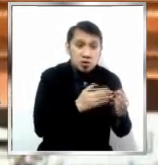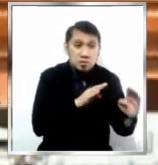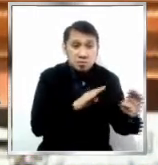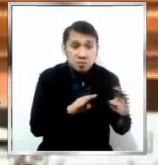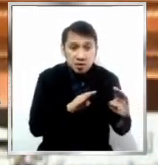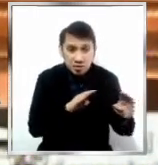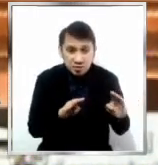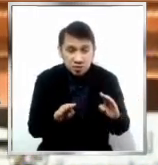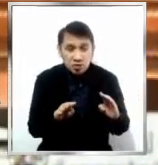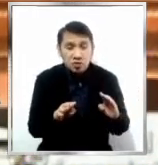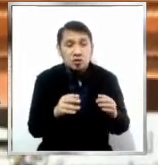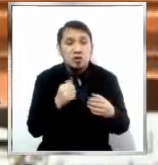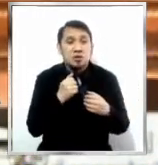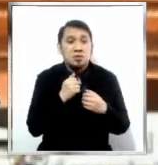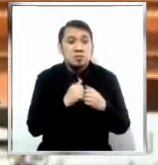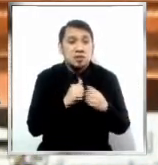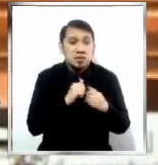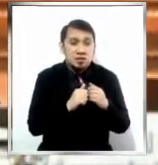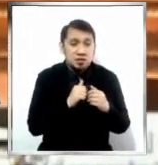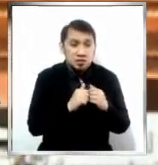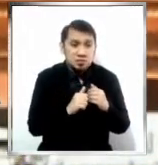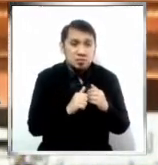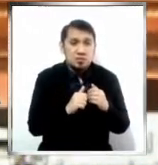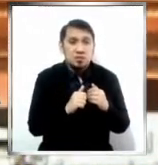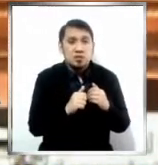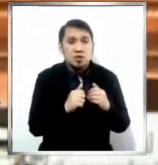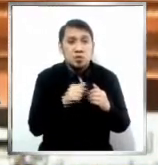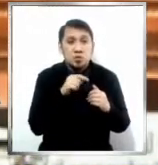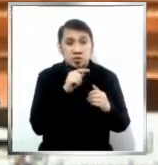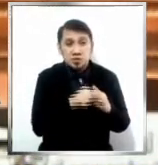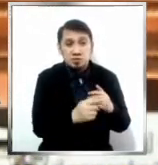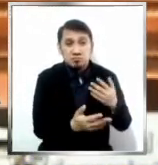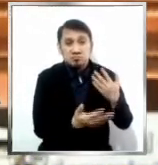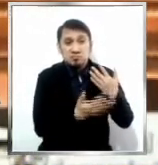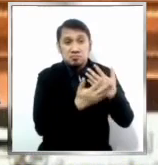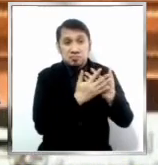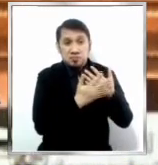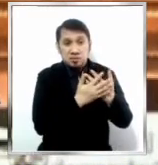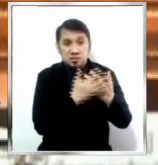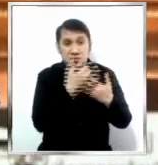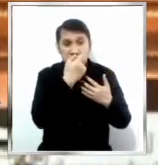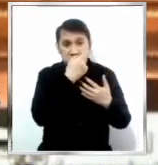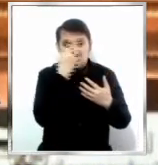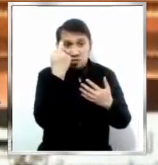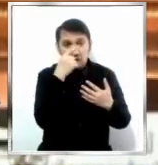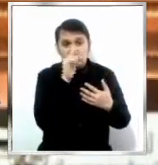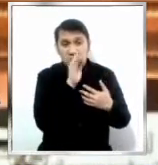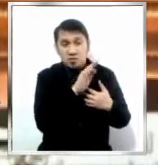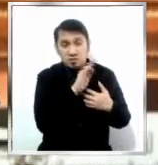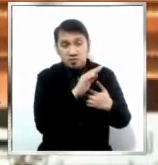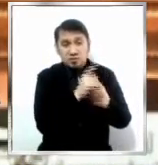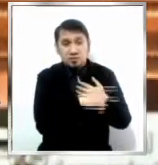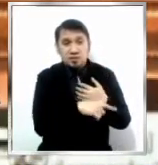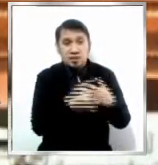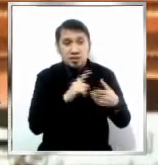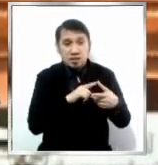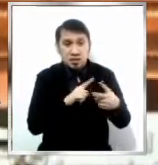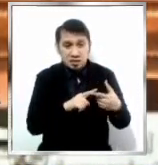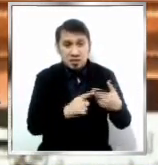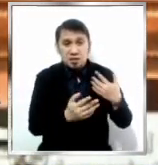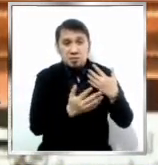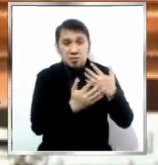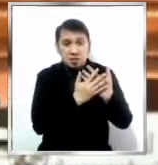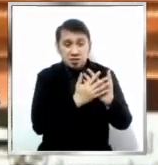siya for the crime, facing trial, and prison siya for